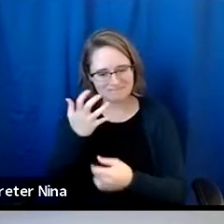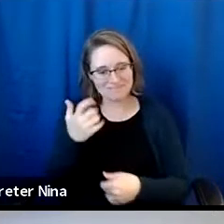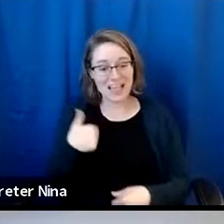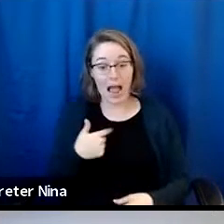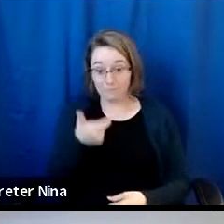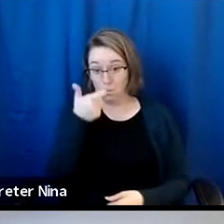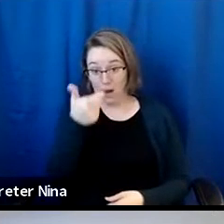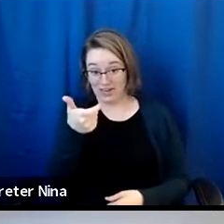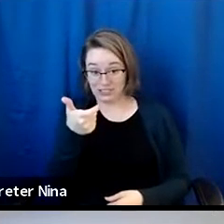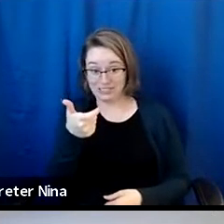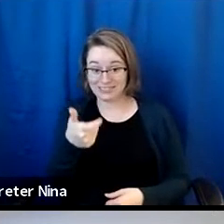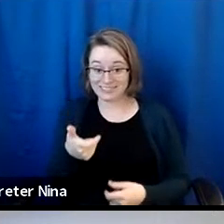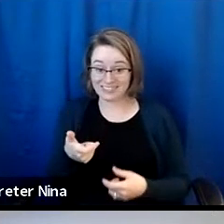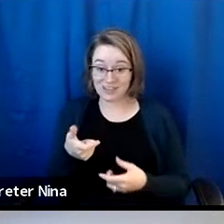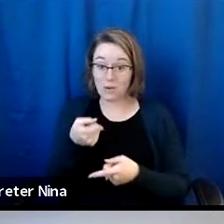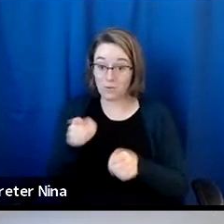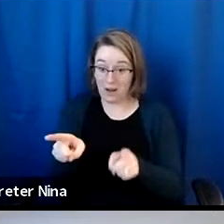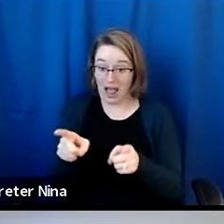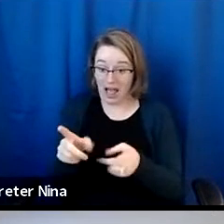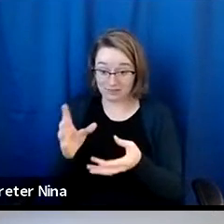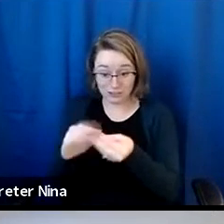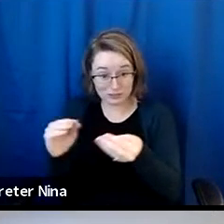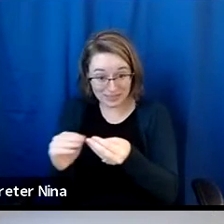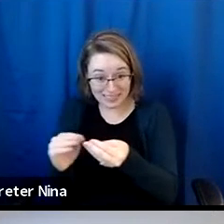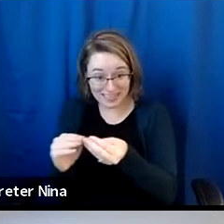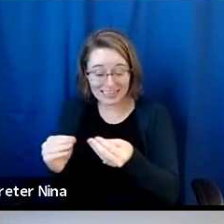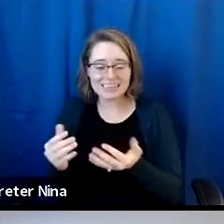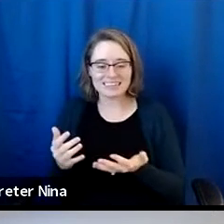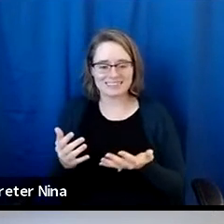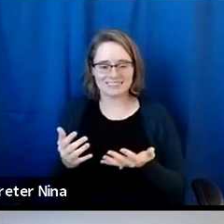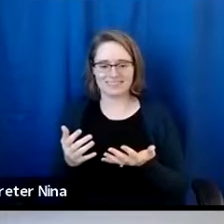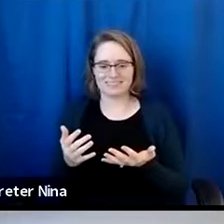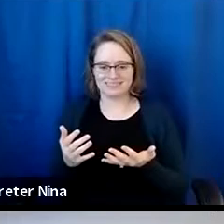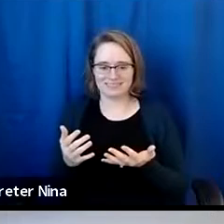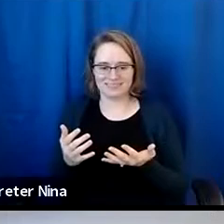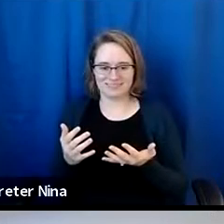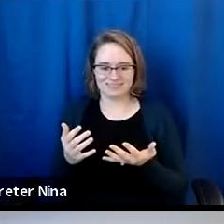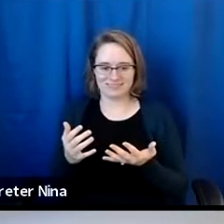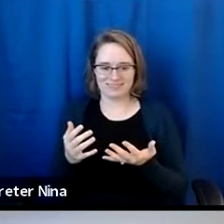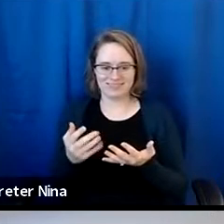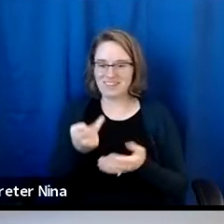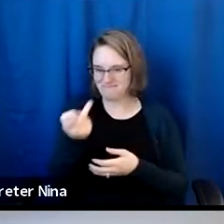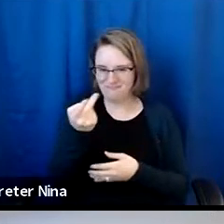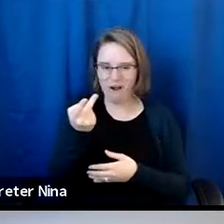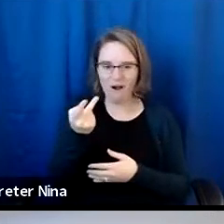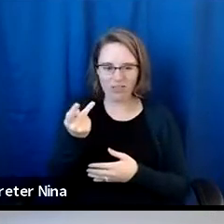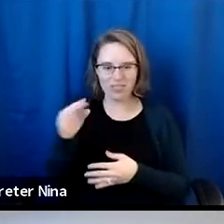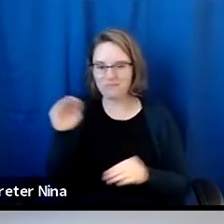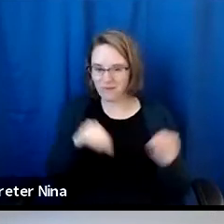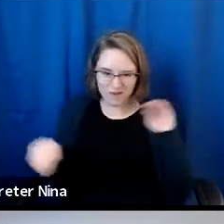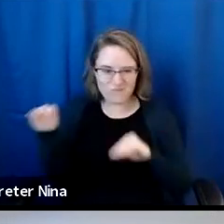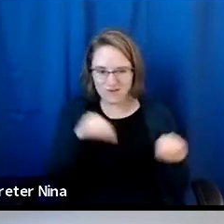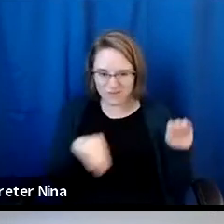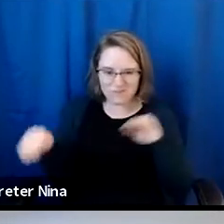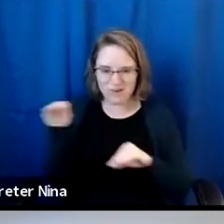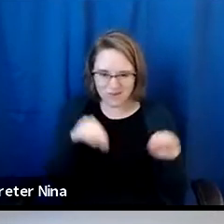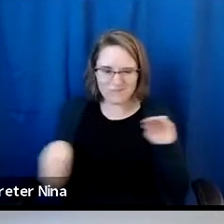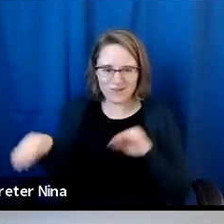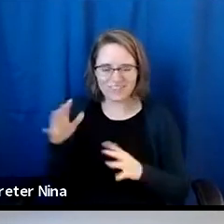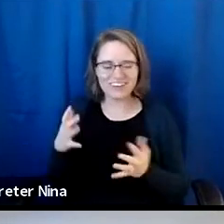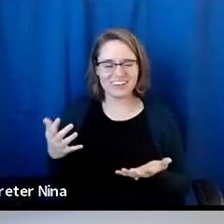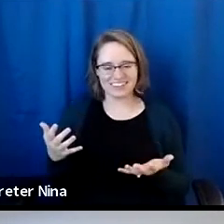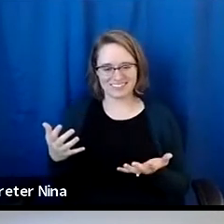watching you, right, as you're speaking. And you and I are all like this all the time,